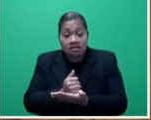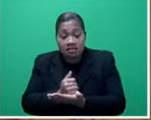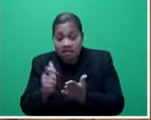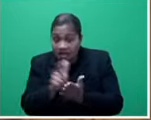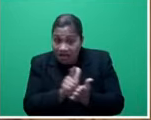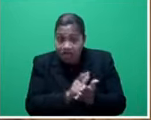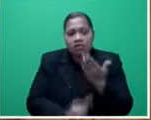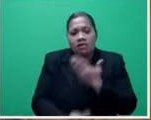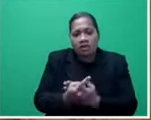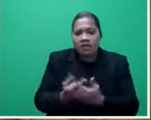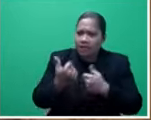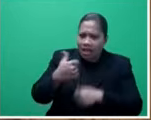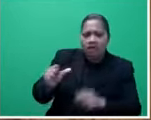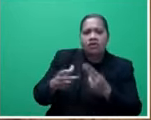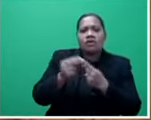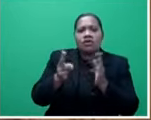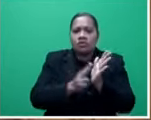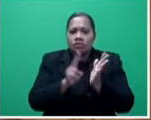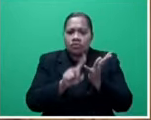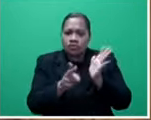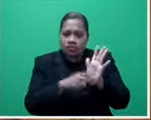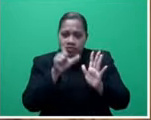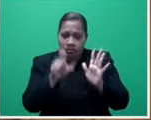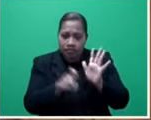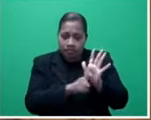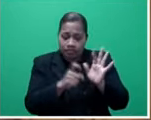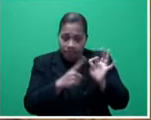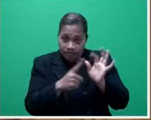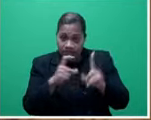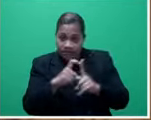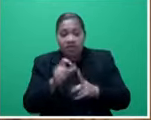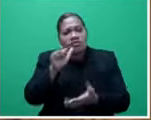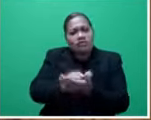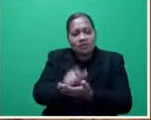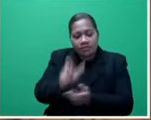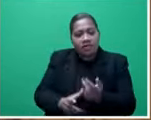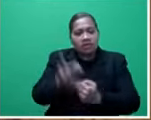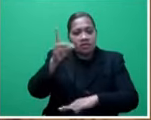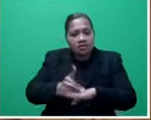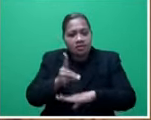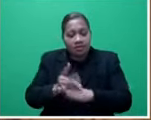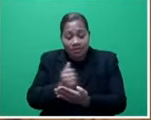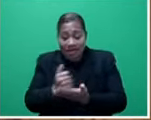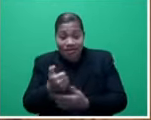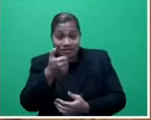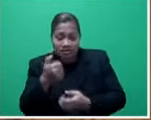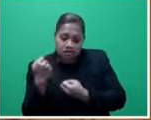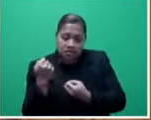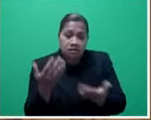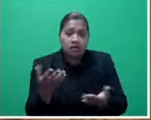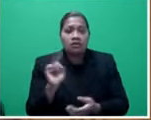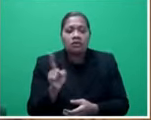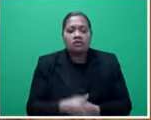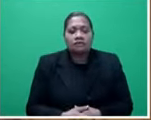with the United Nations Convention on the Rights of Persons with Disabilities. The Act seeks to provide for and